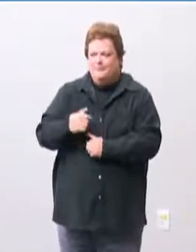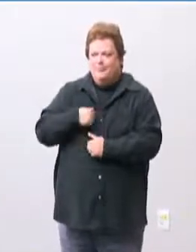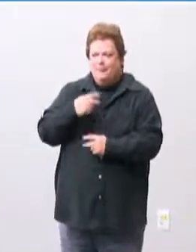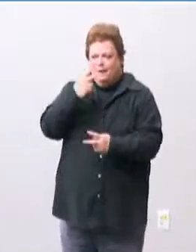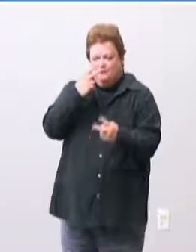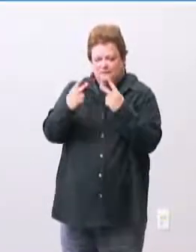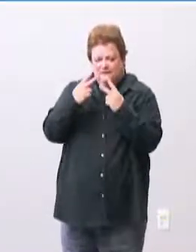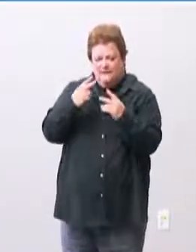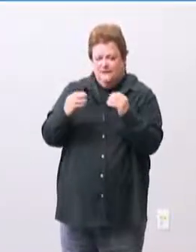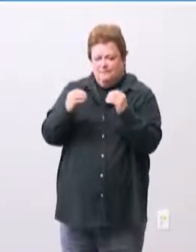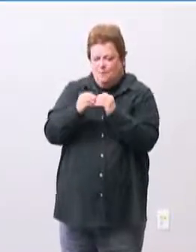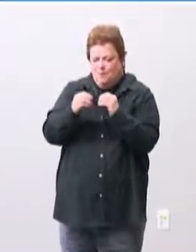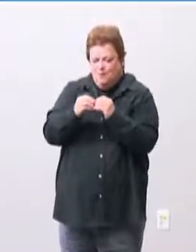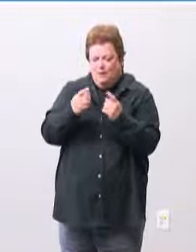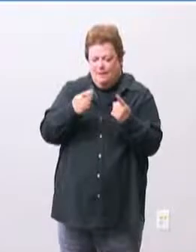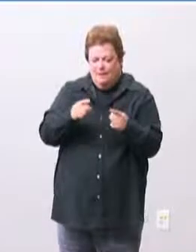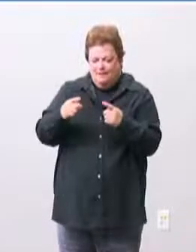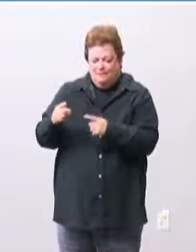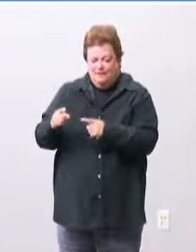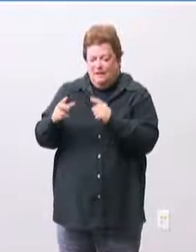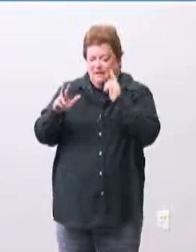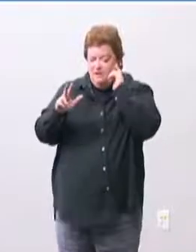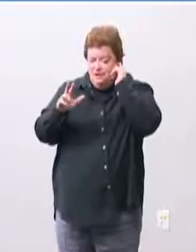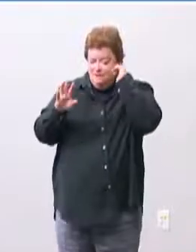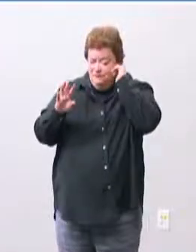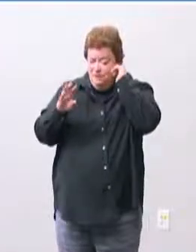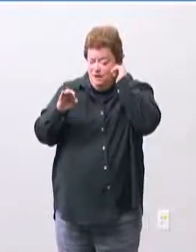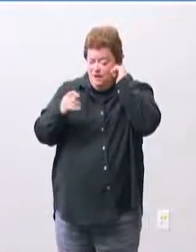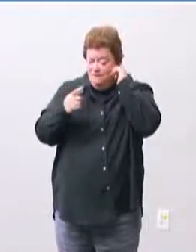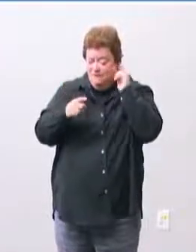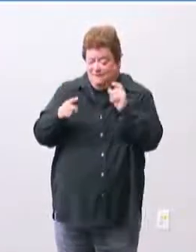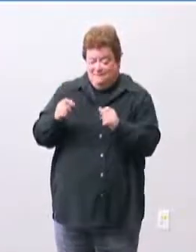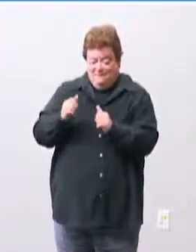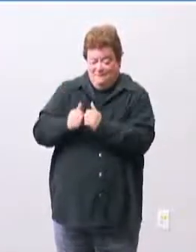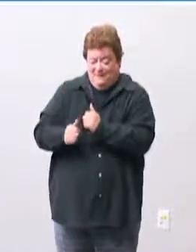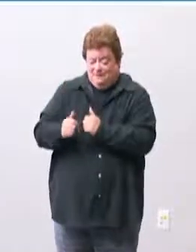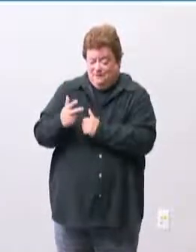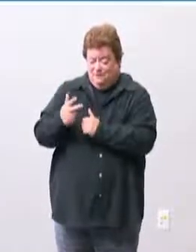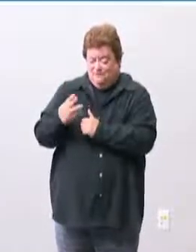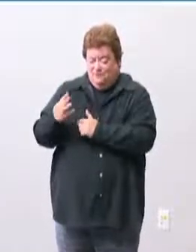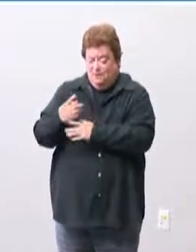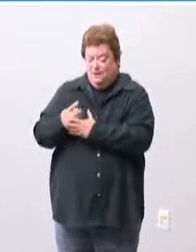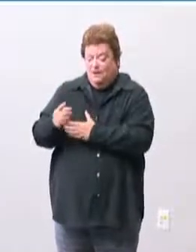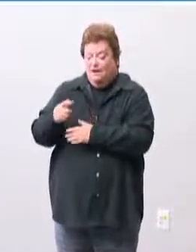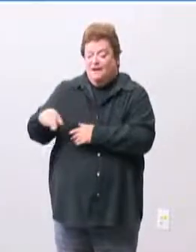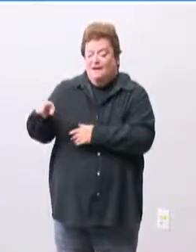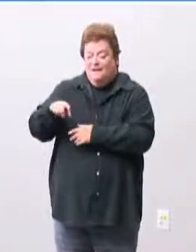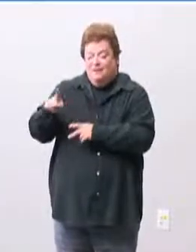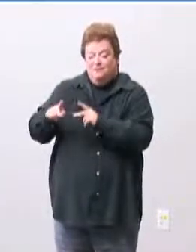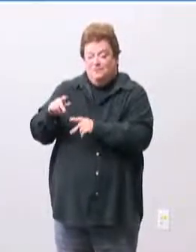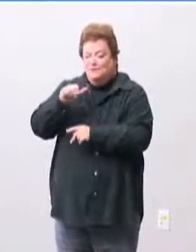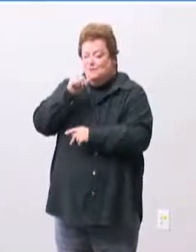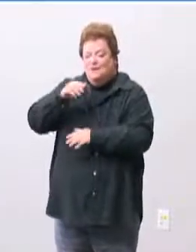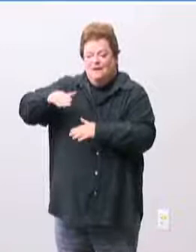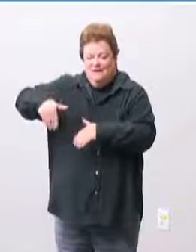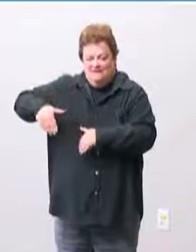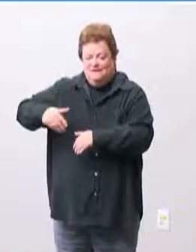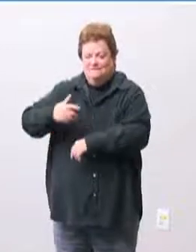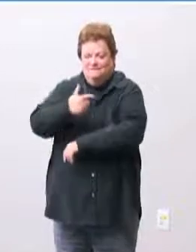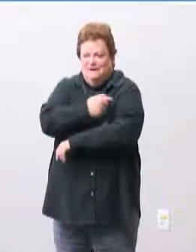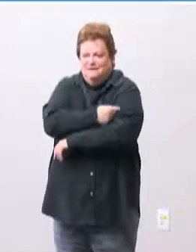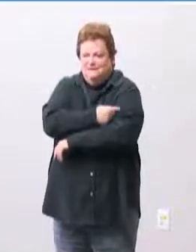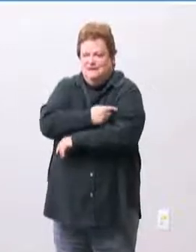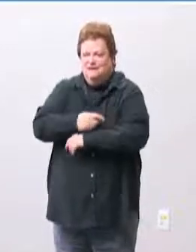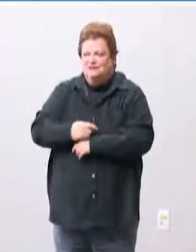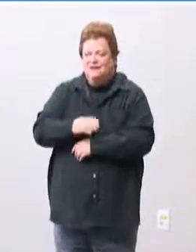breakthrough cases. 34% of the cases in the past 4 weeks were in people who were vaccinated. That booster